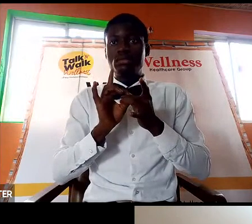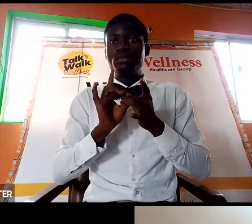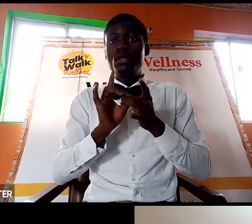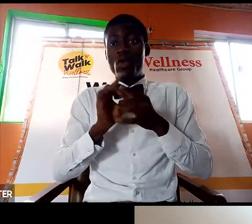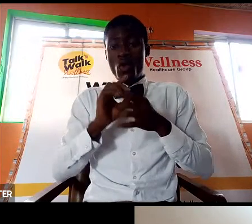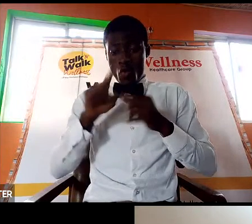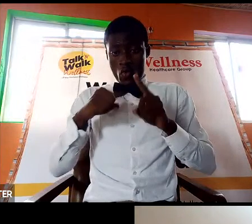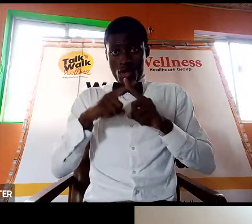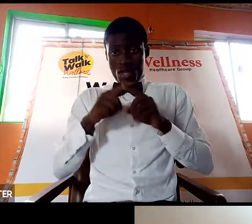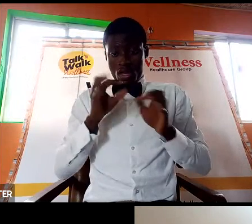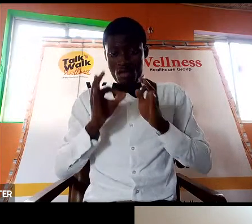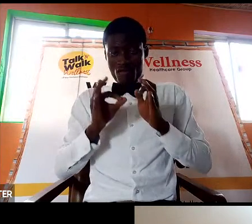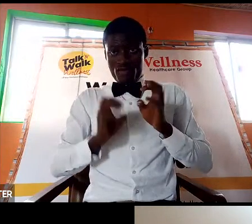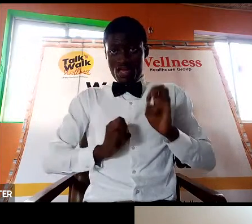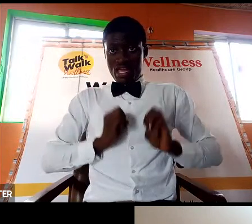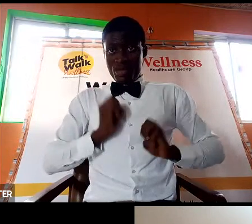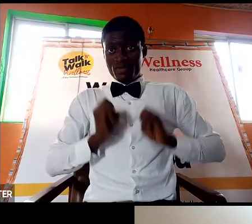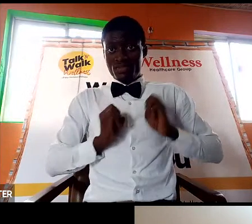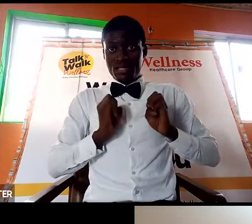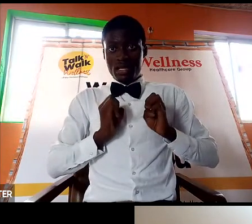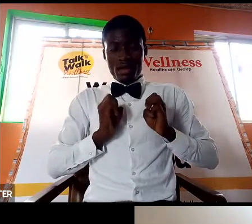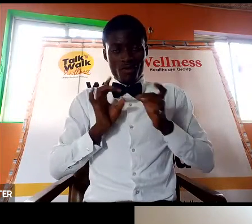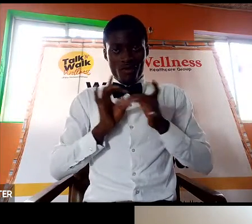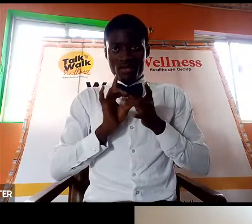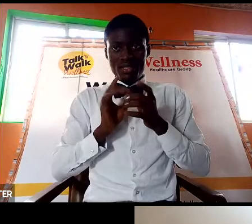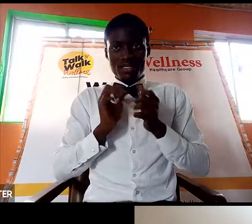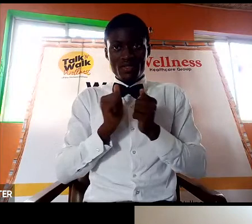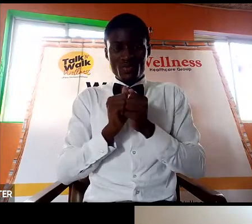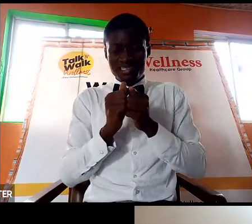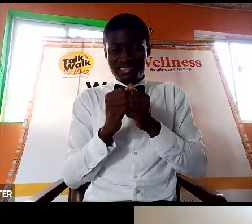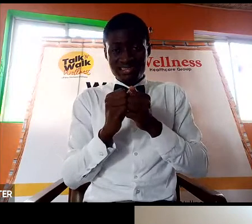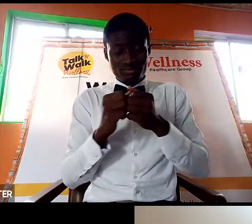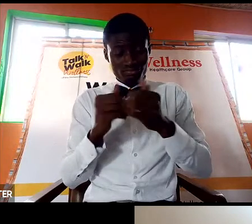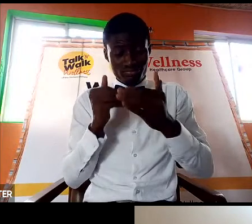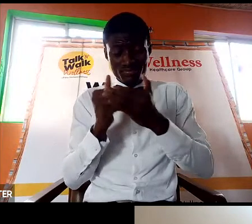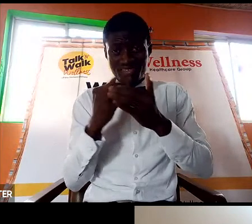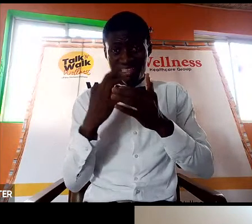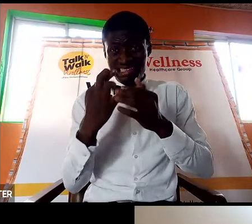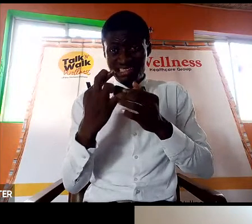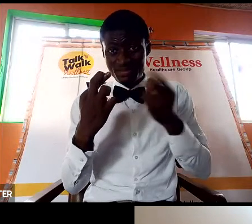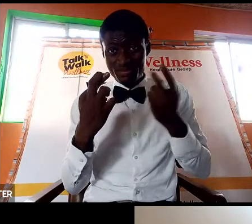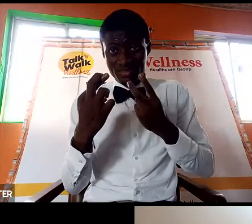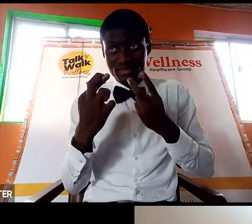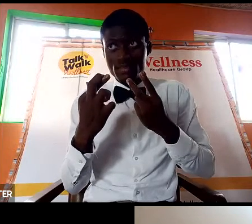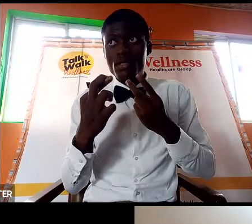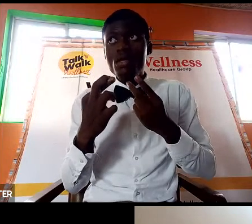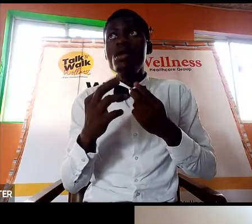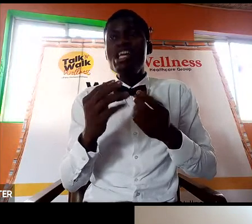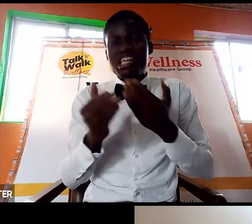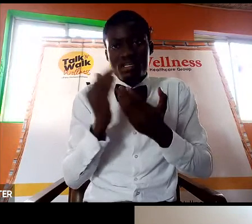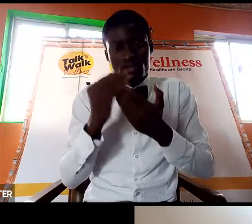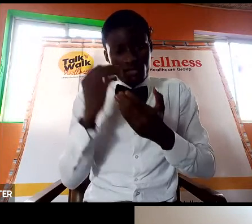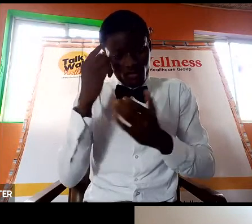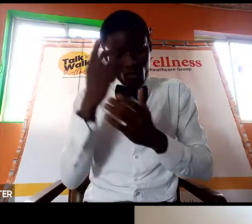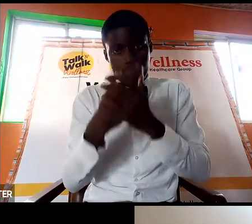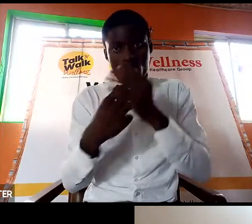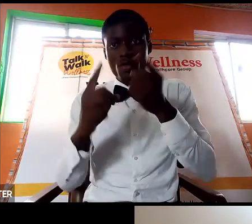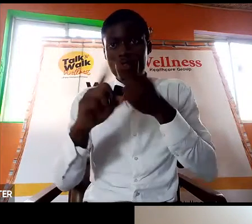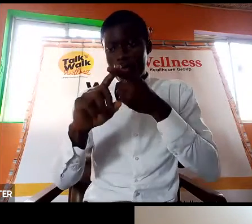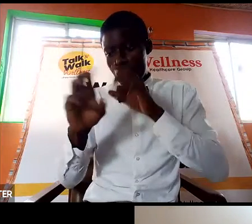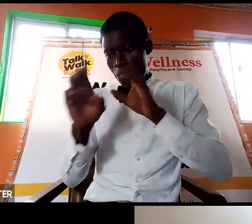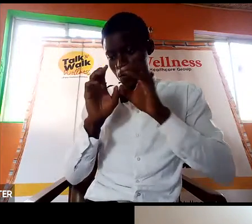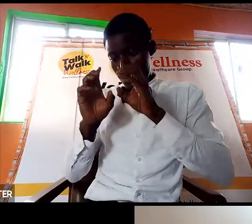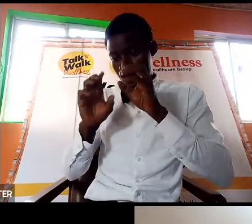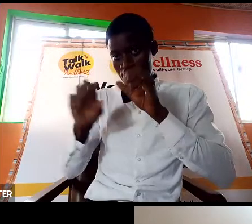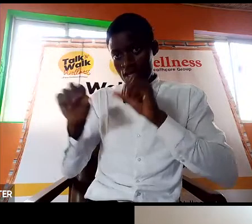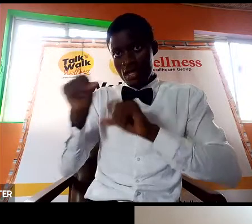and intimacy, it might be easier for the people to talk about it and to talk about sex,